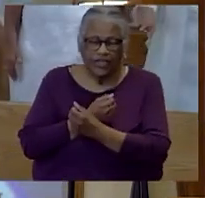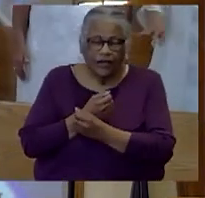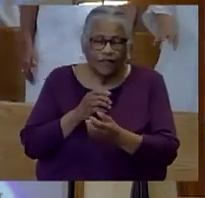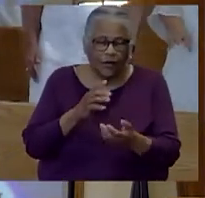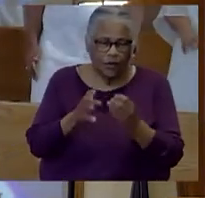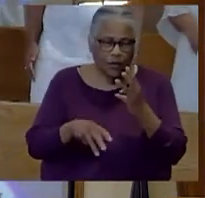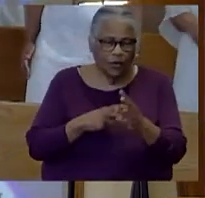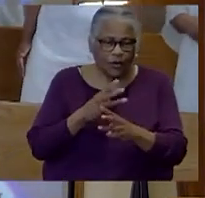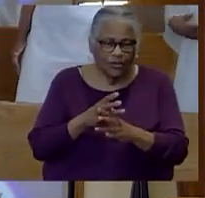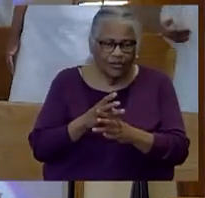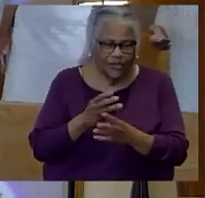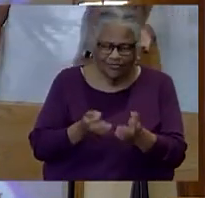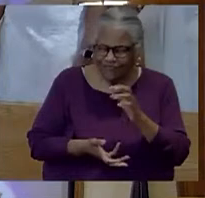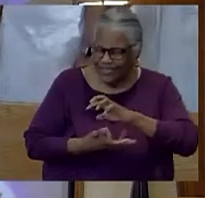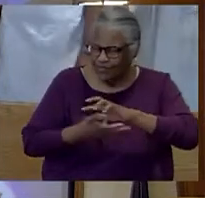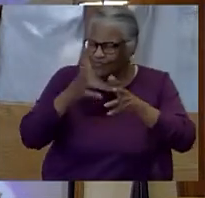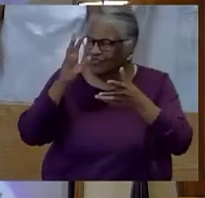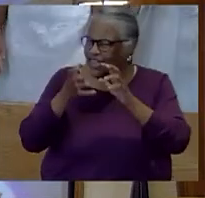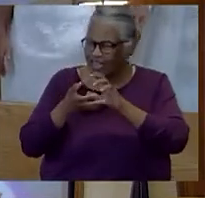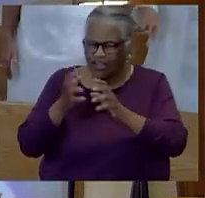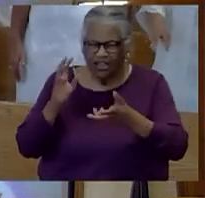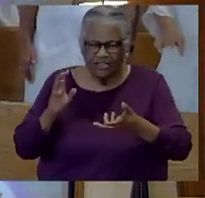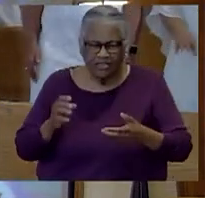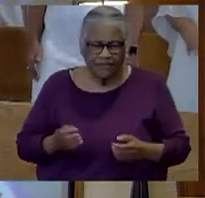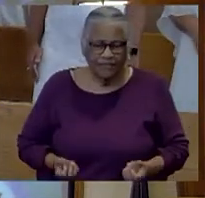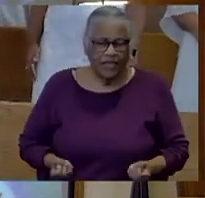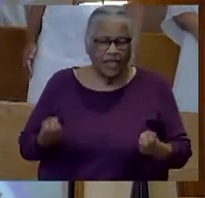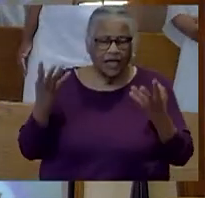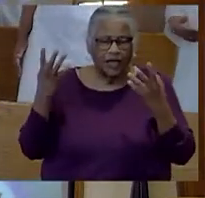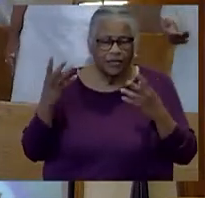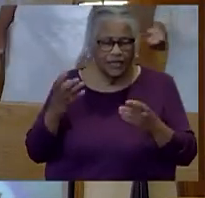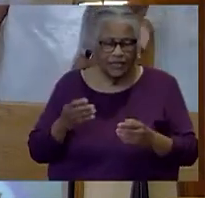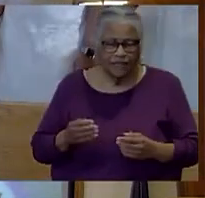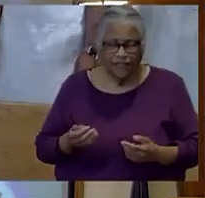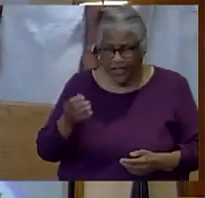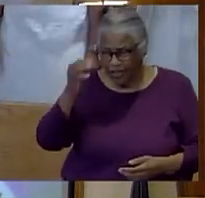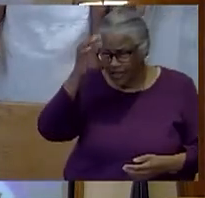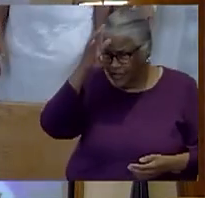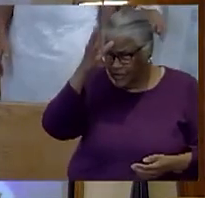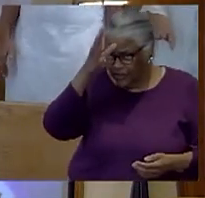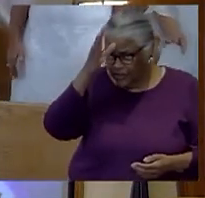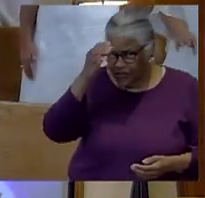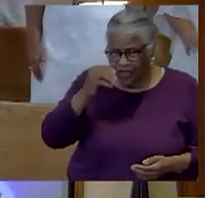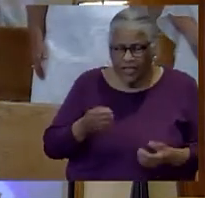has torn all apart? How many fathers